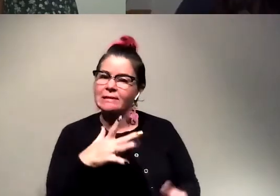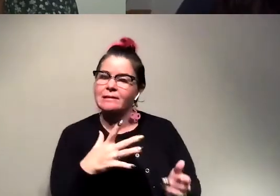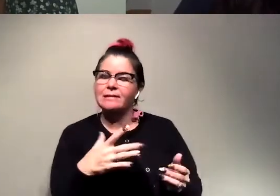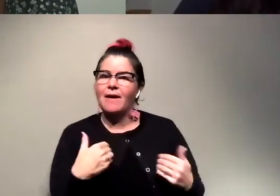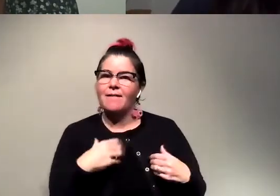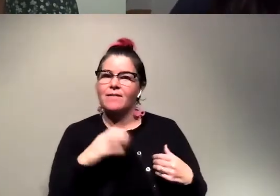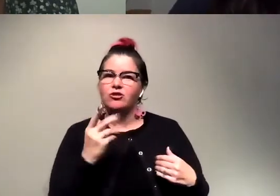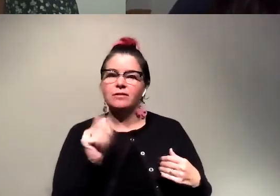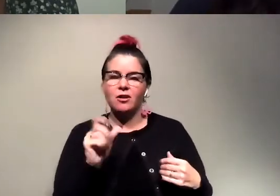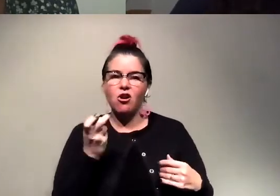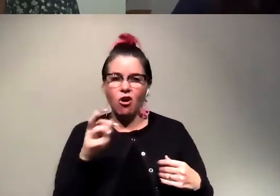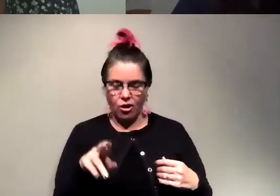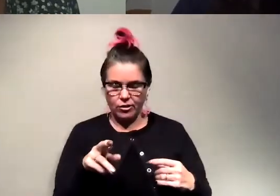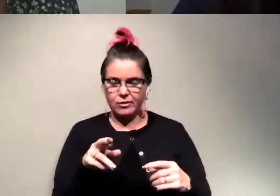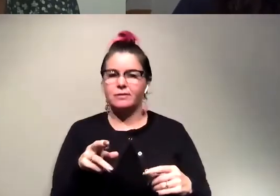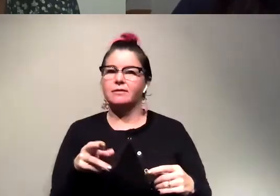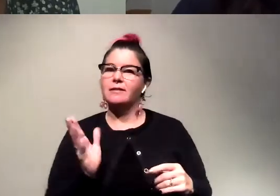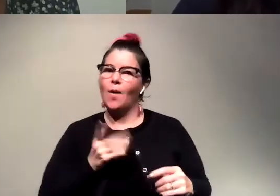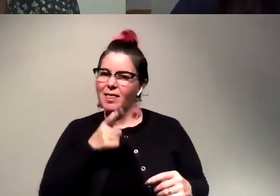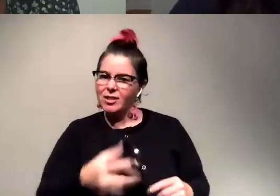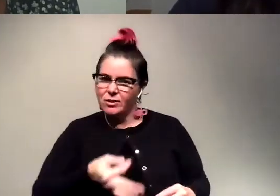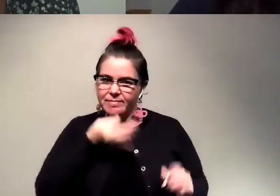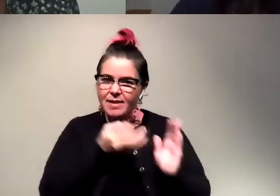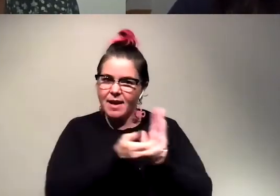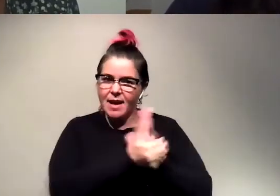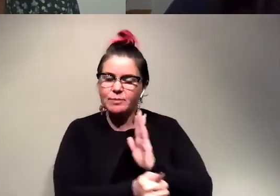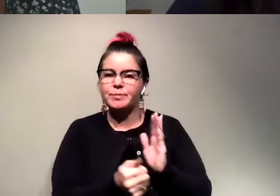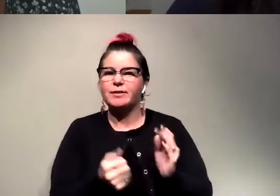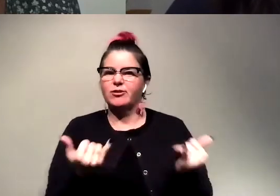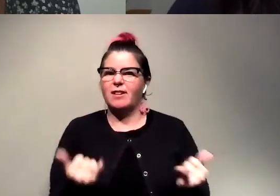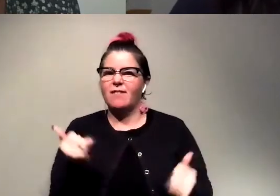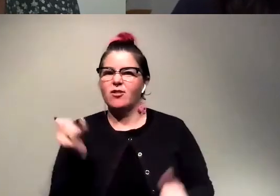Chelsea Connor as our lizard expert for this session.